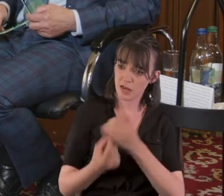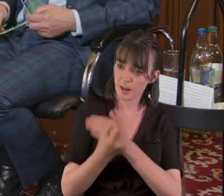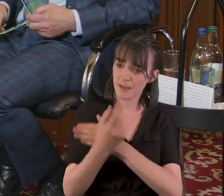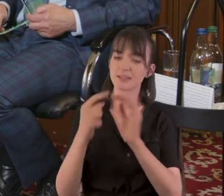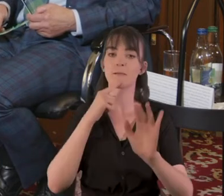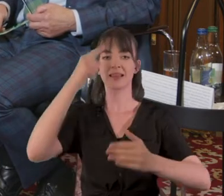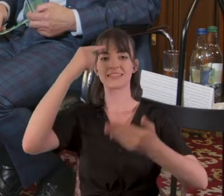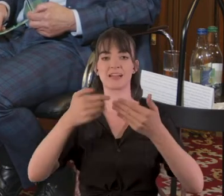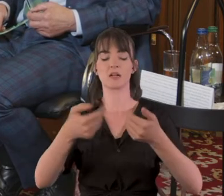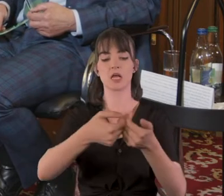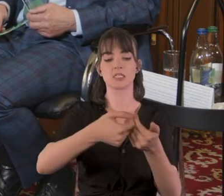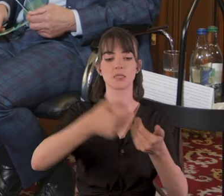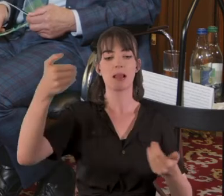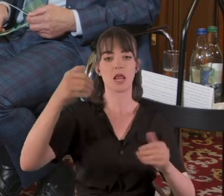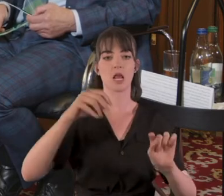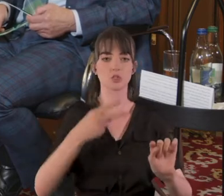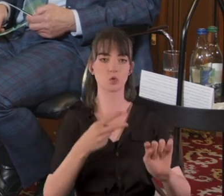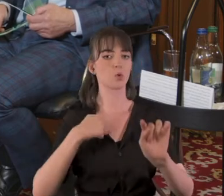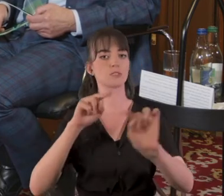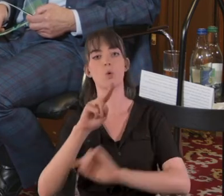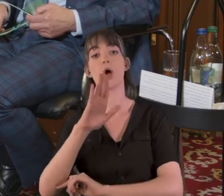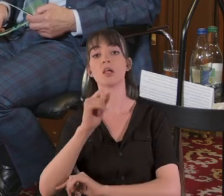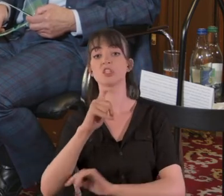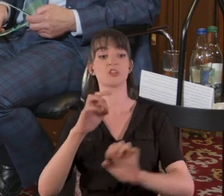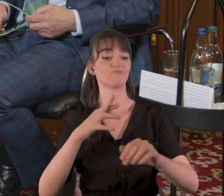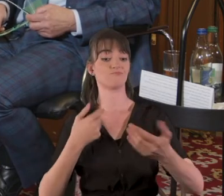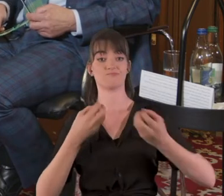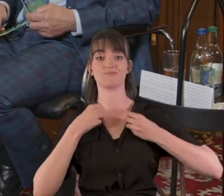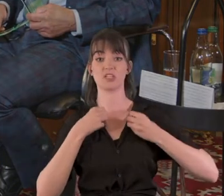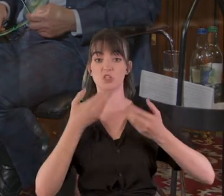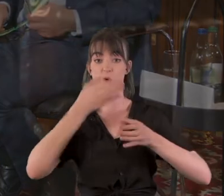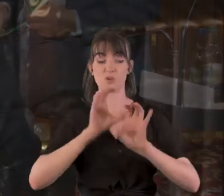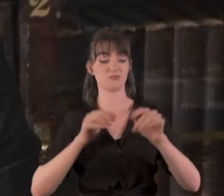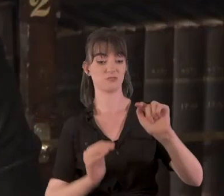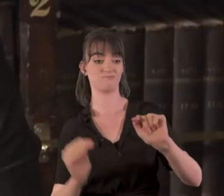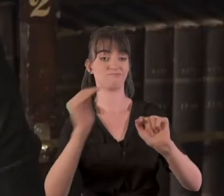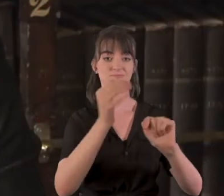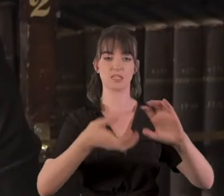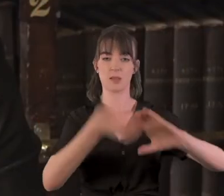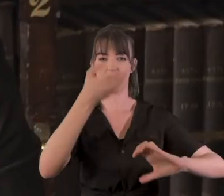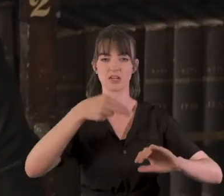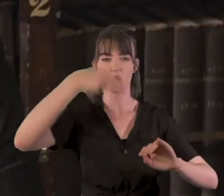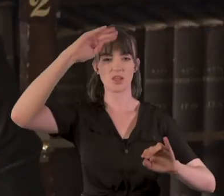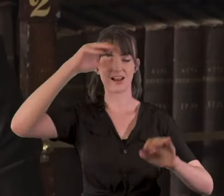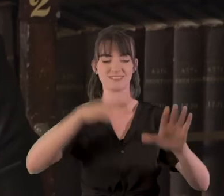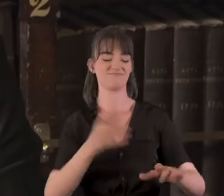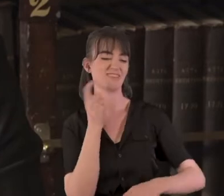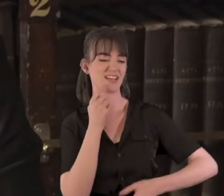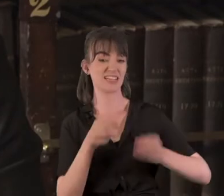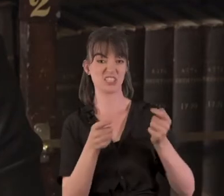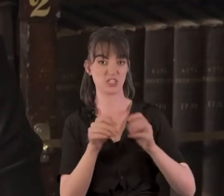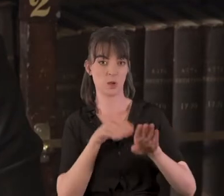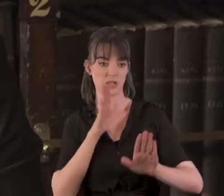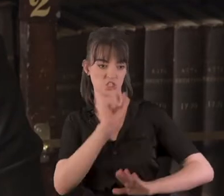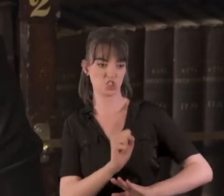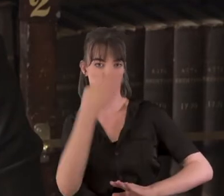into two, and having solved the Ulster part of it, it was much easier for them to deal with Southern Ireland. And I recall